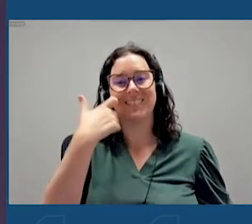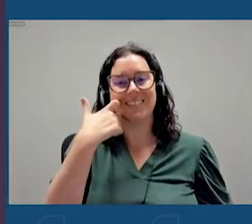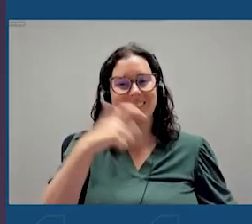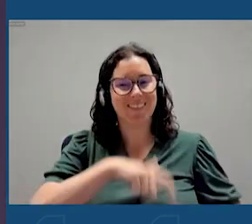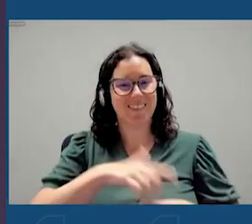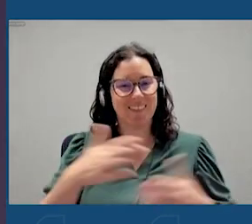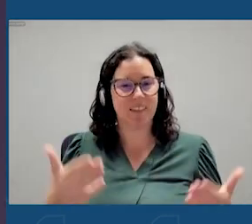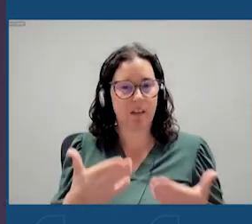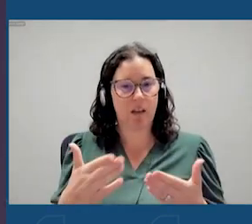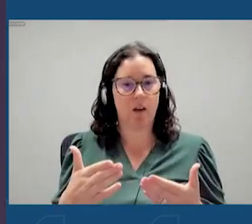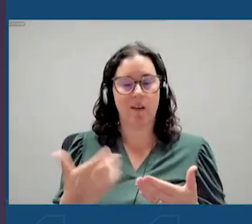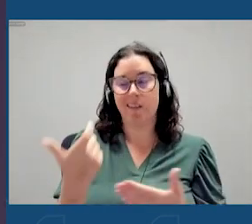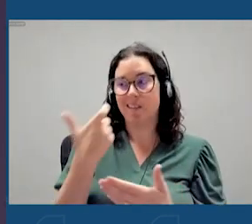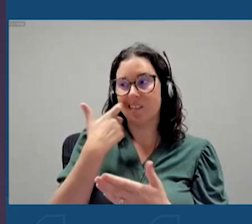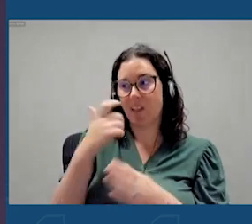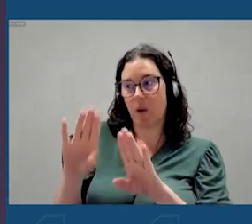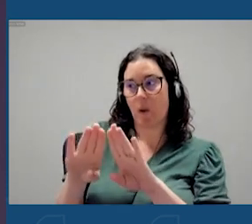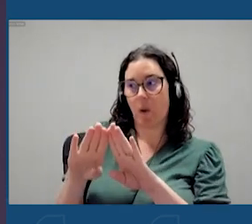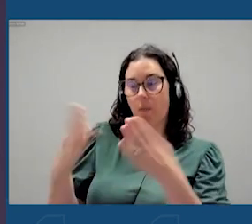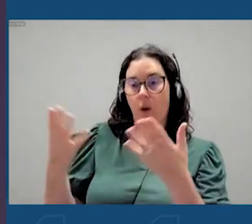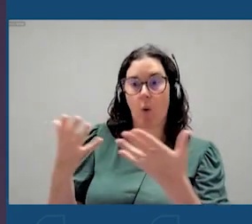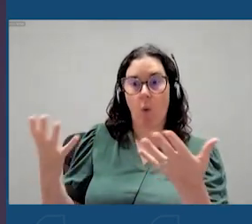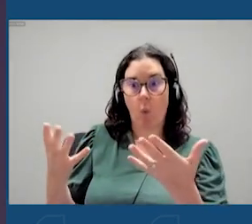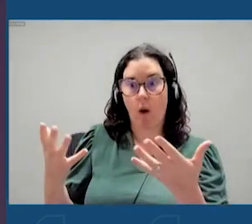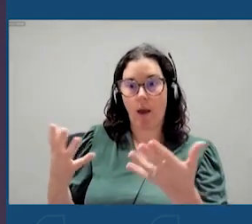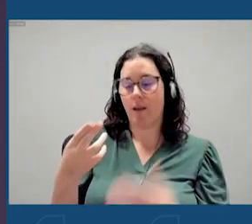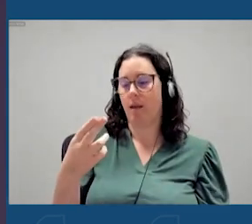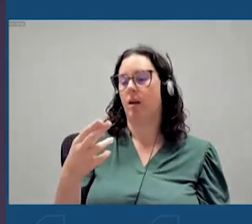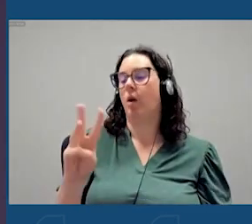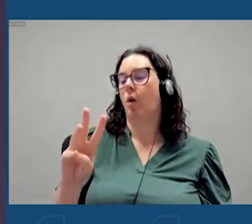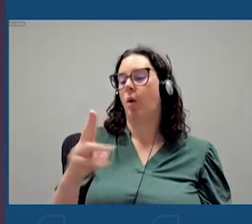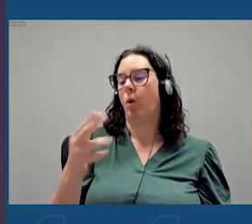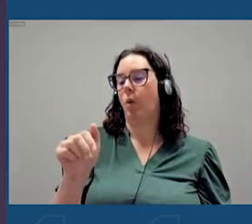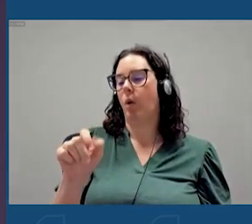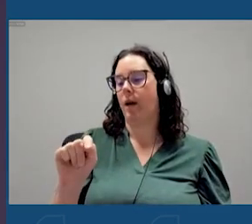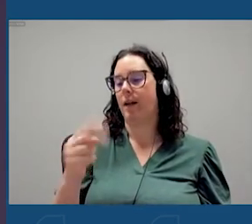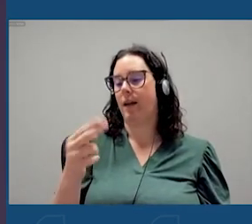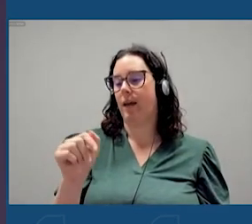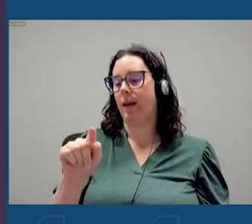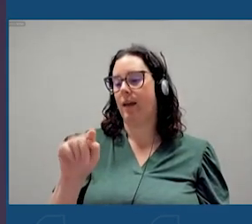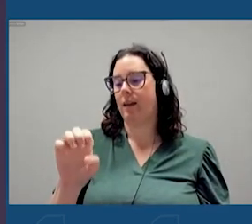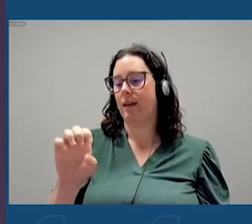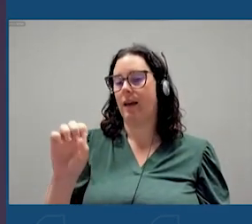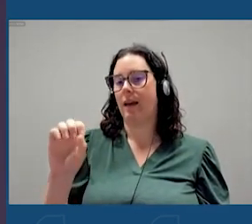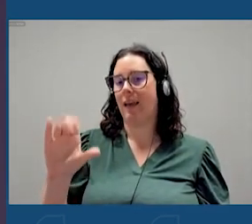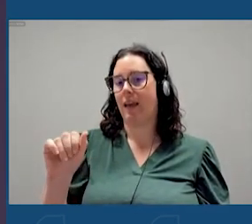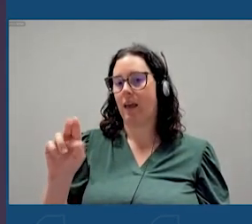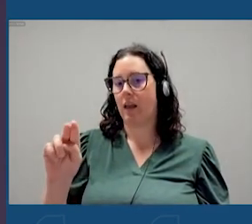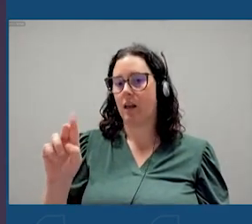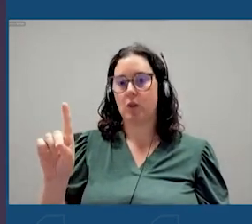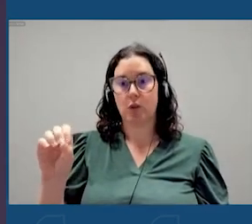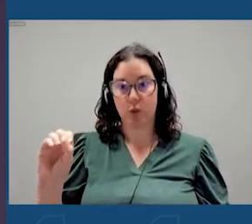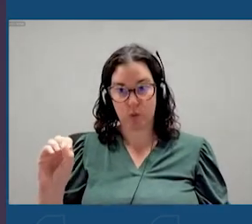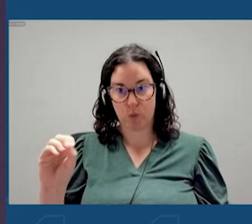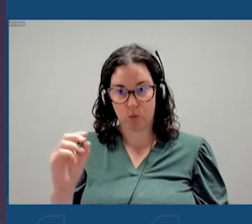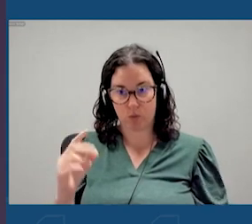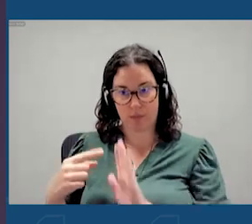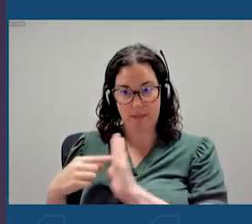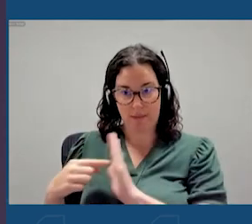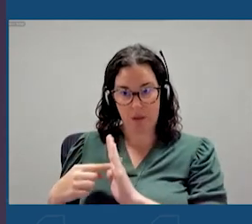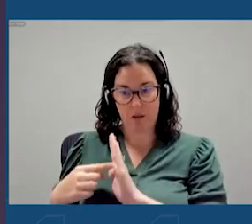just opened What Hate Can Do exhibit. I hope you've all seen this, right? I don't have to describe this to you. But if you need just a